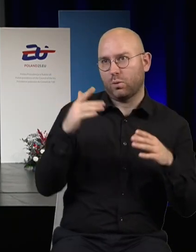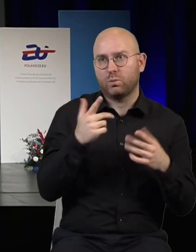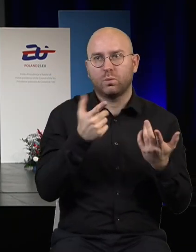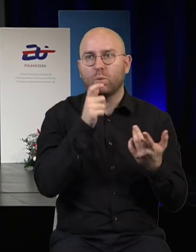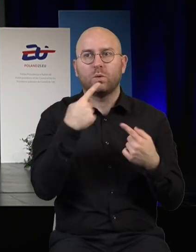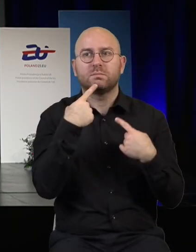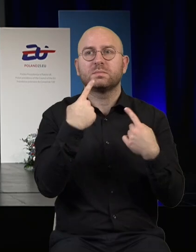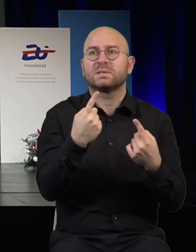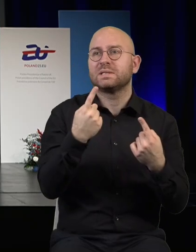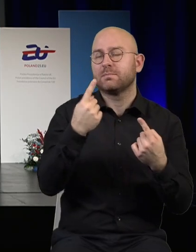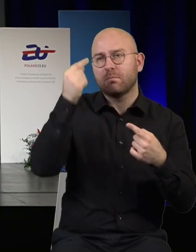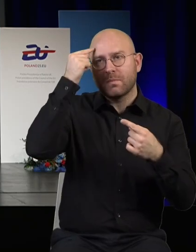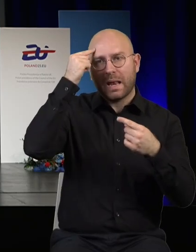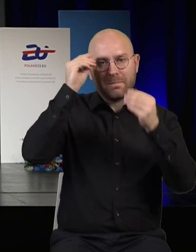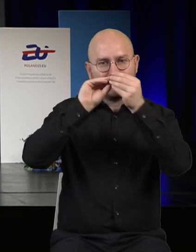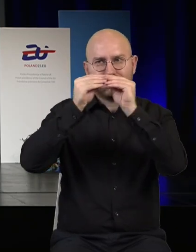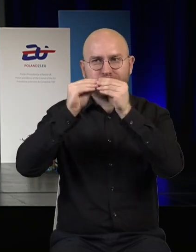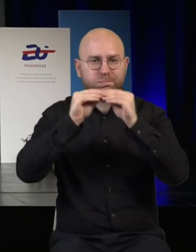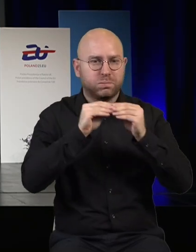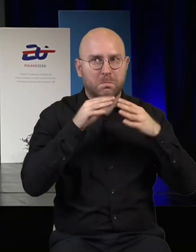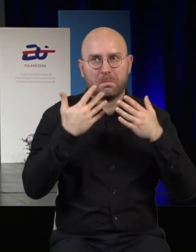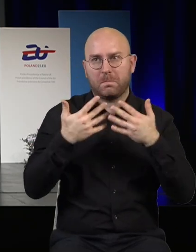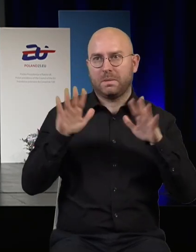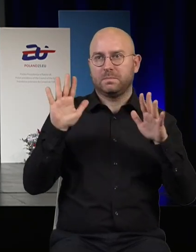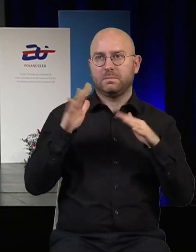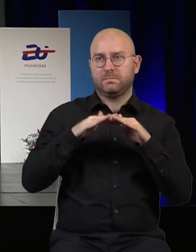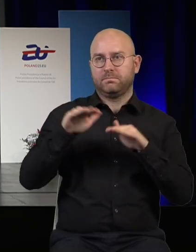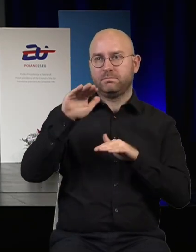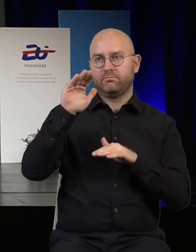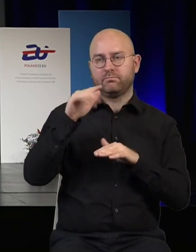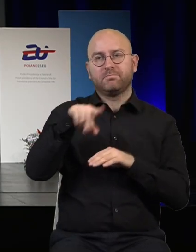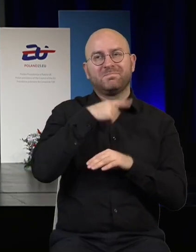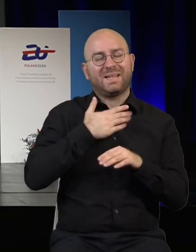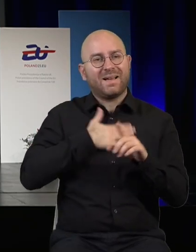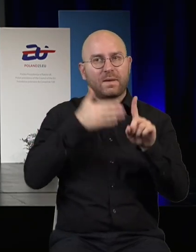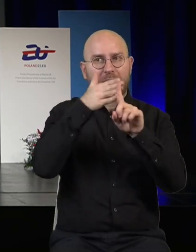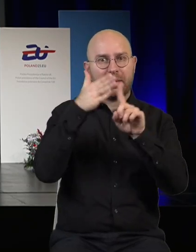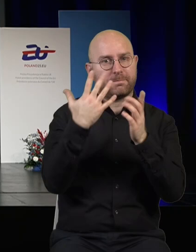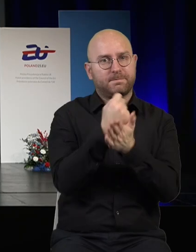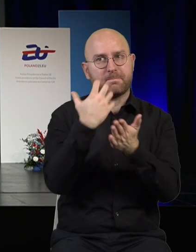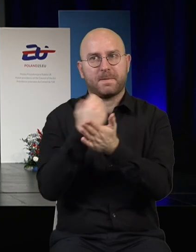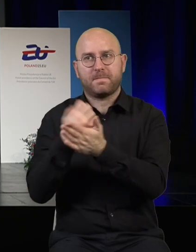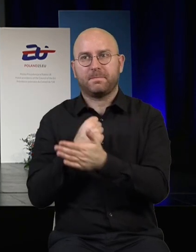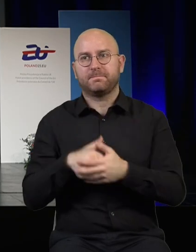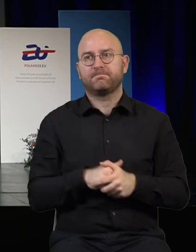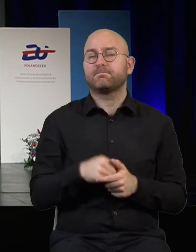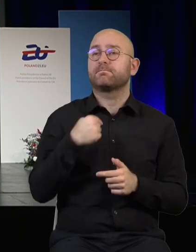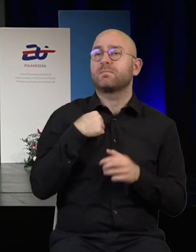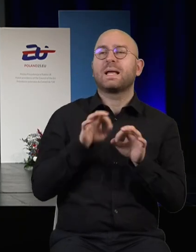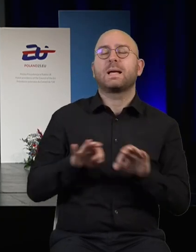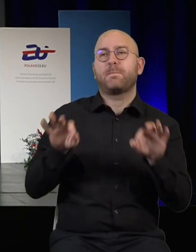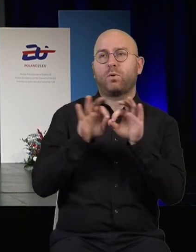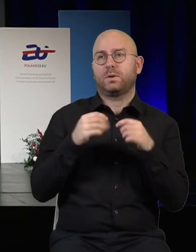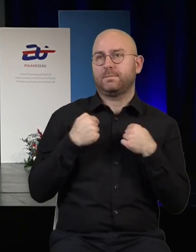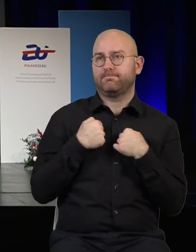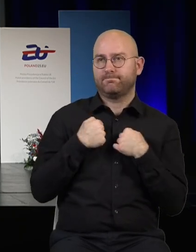For me, it's really about making sure that we don't lose the local focus of the cohesion funds. We work towards